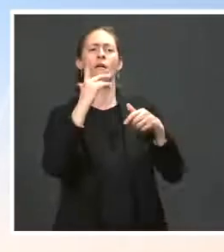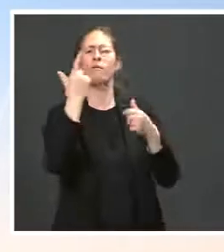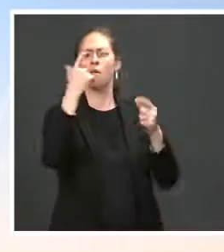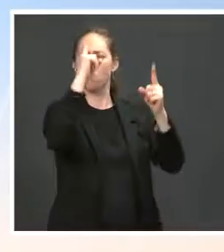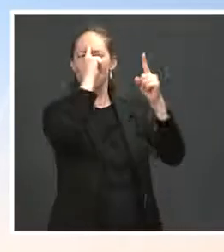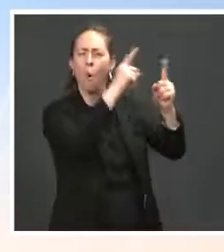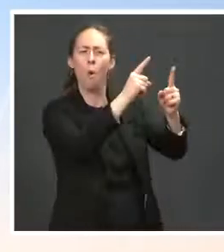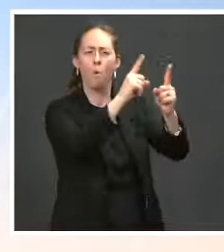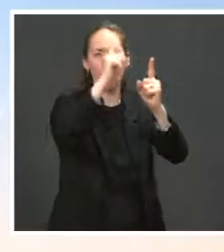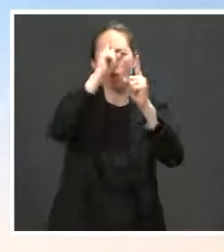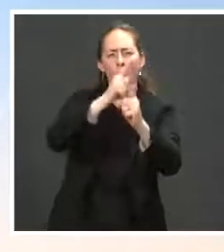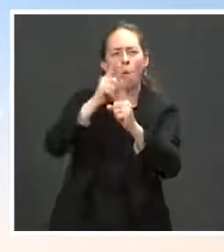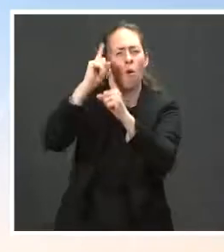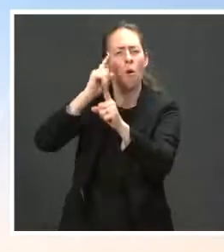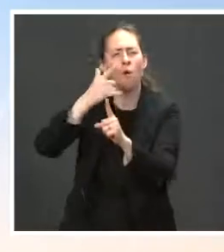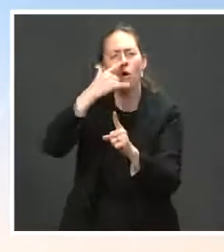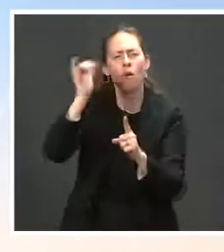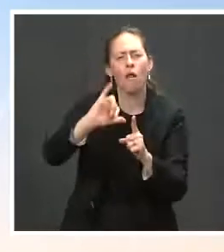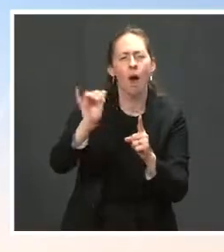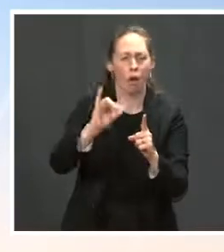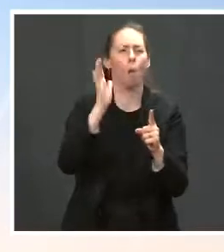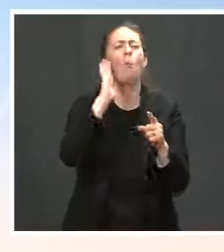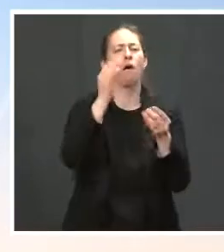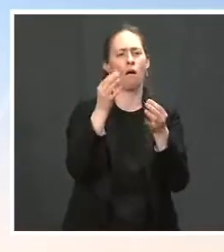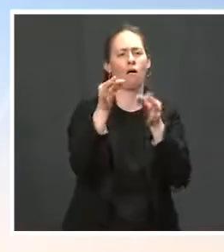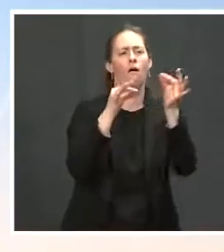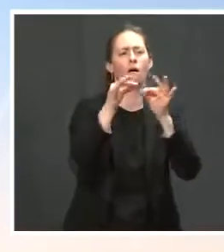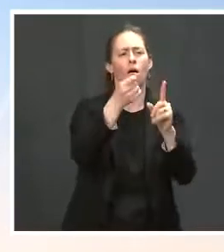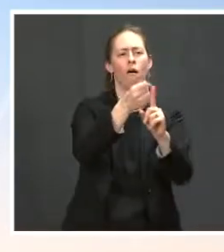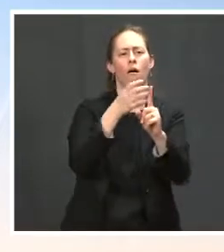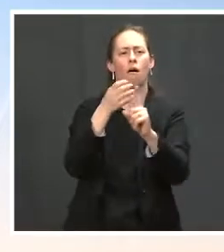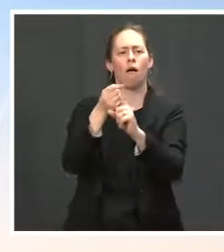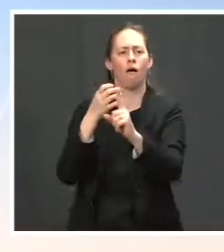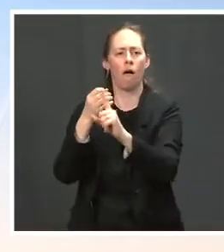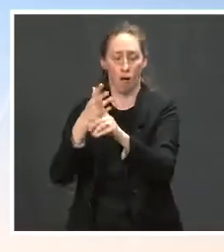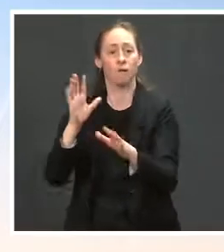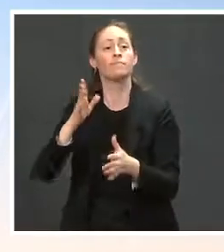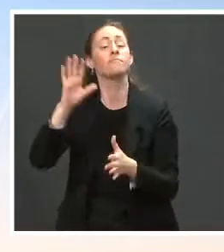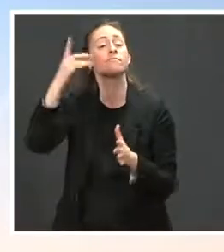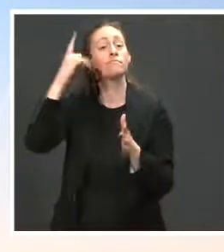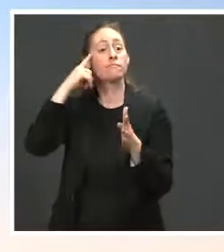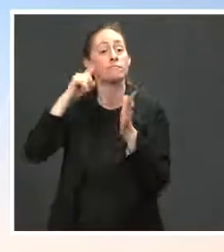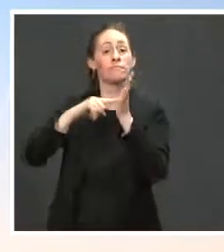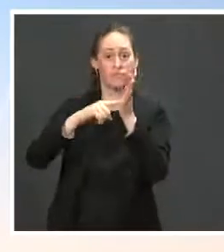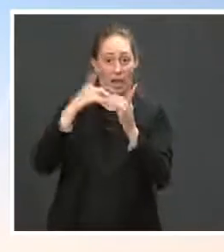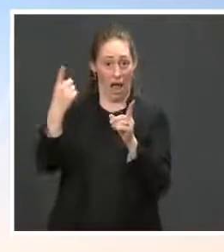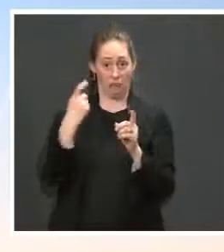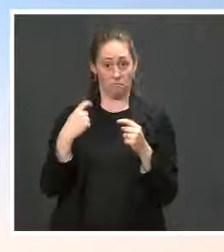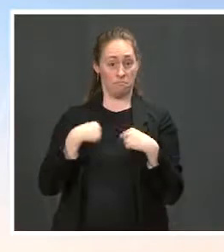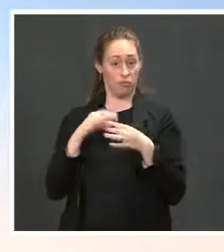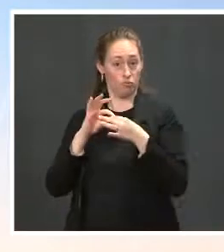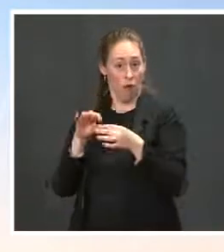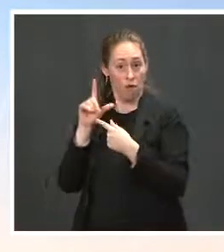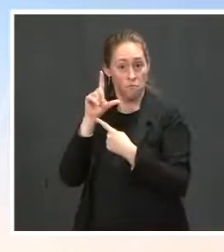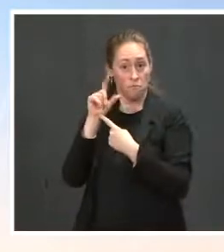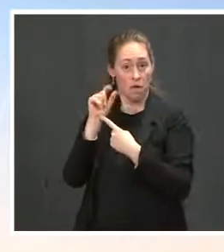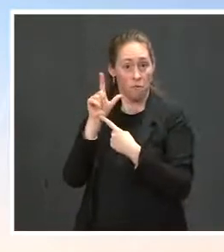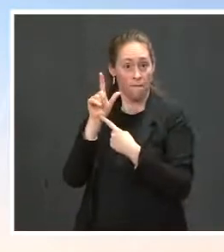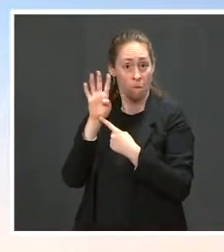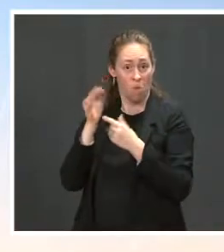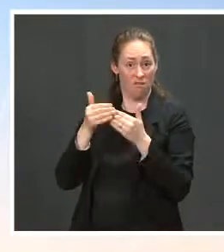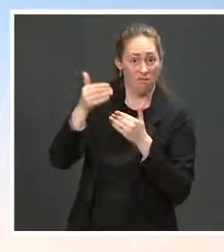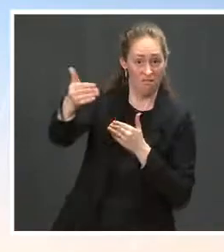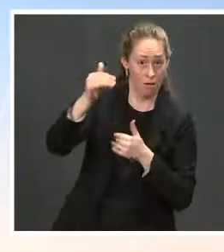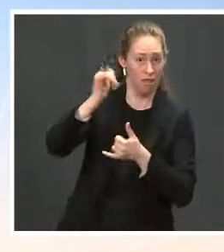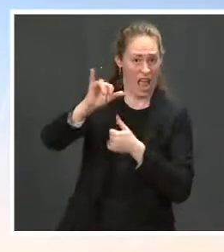And I understand what you're asking me is what happens in 2024, right? Or is that what you're asking me? Well, that's a long time away, but the president has